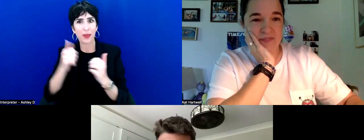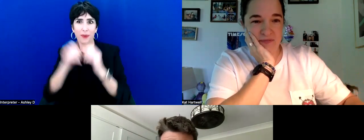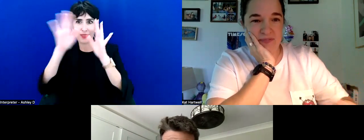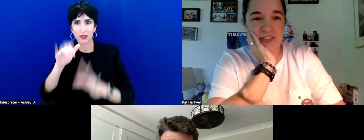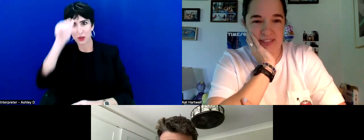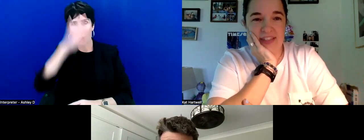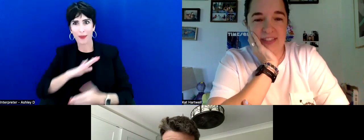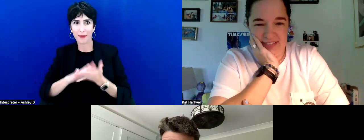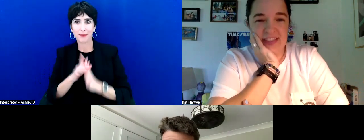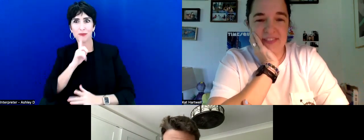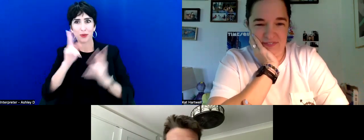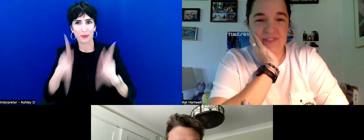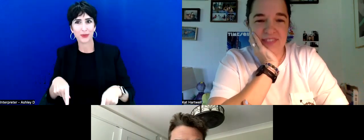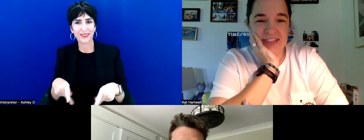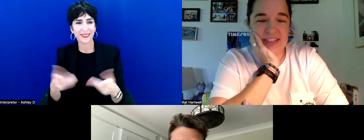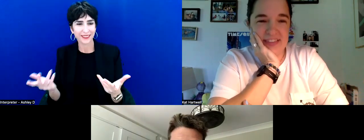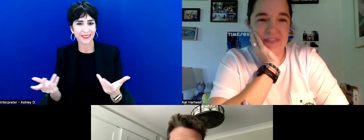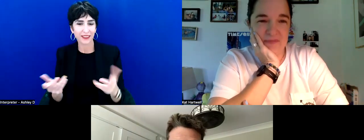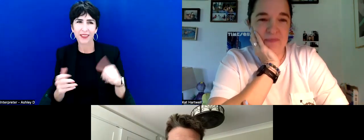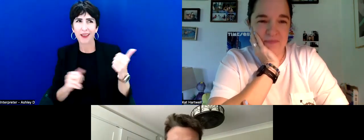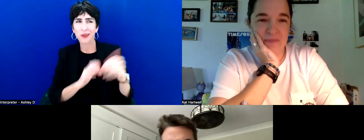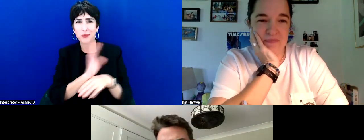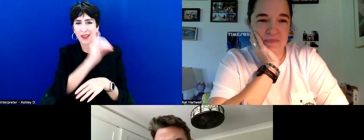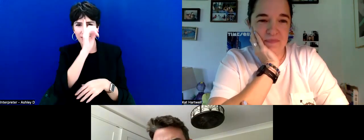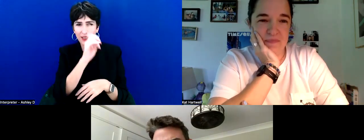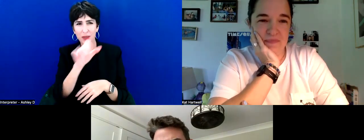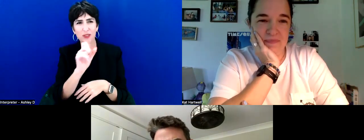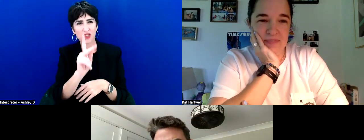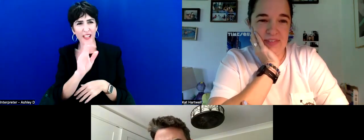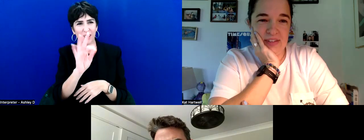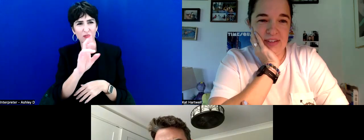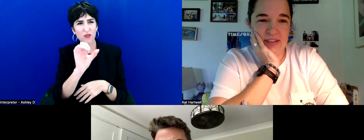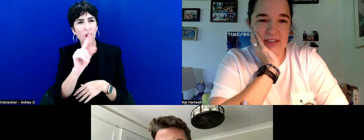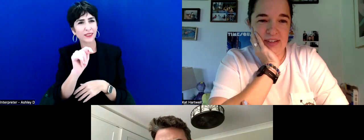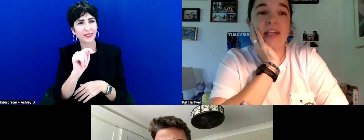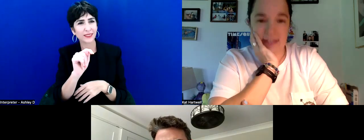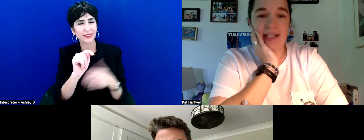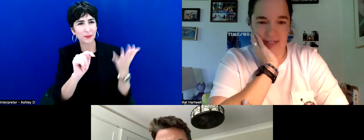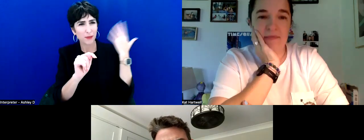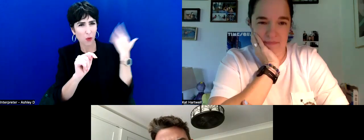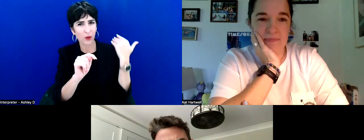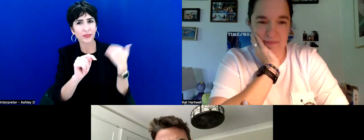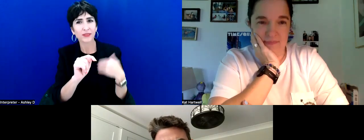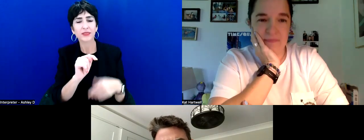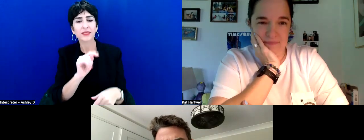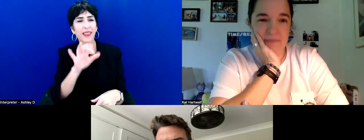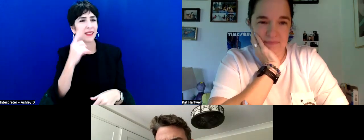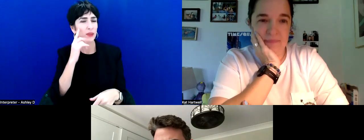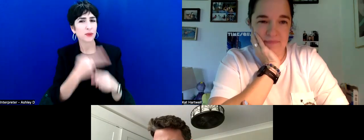life. I mean, the only other movie I could think of was Jack Frost, I think. yeah. Is that what it was